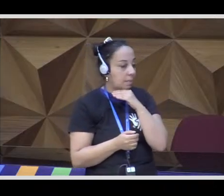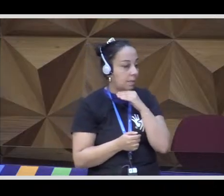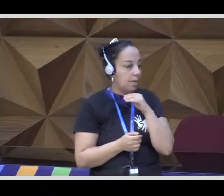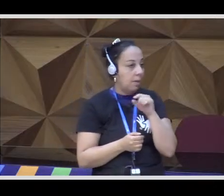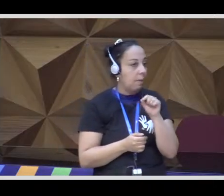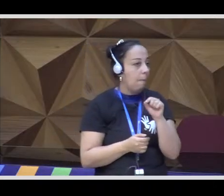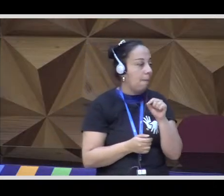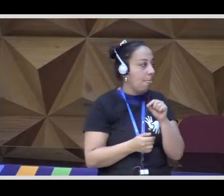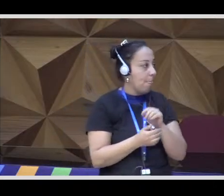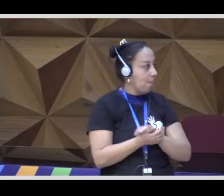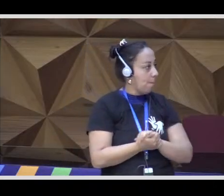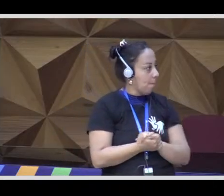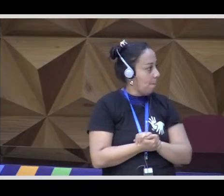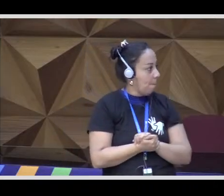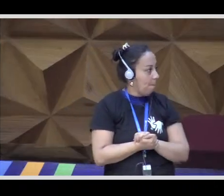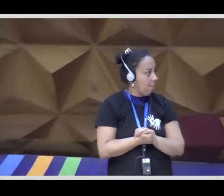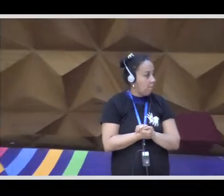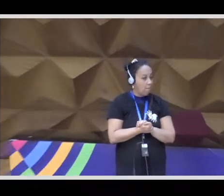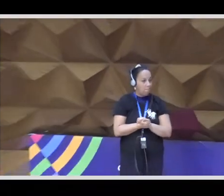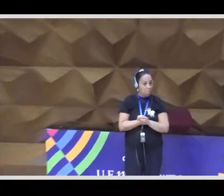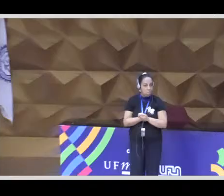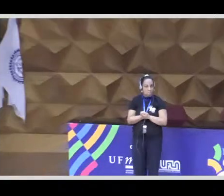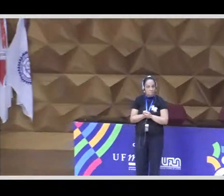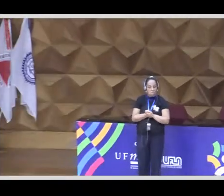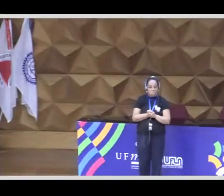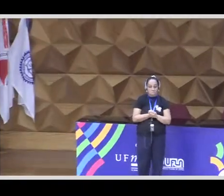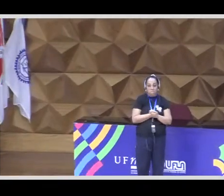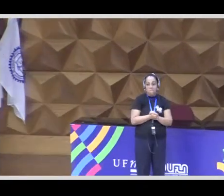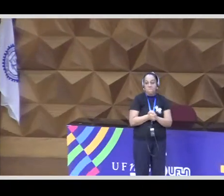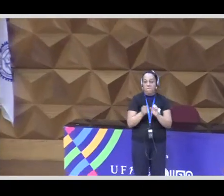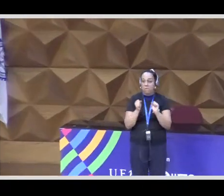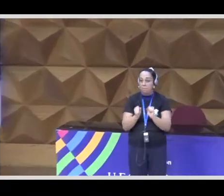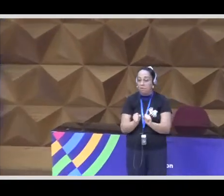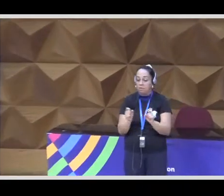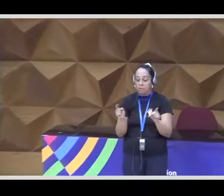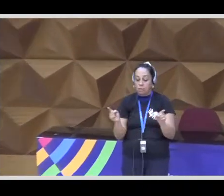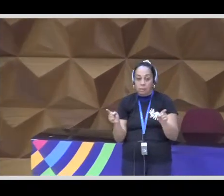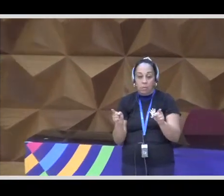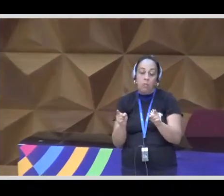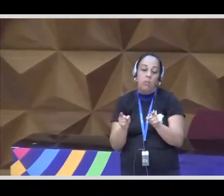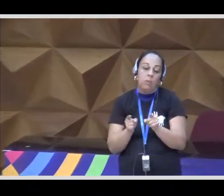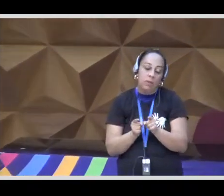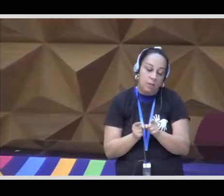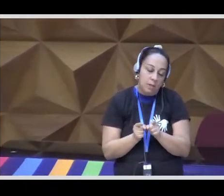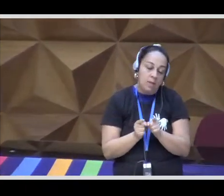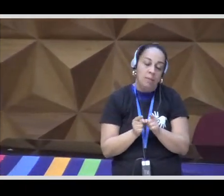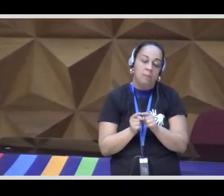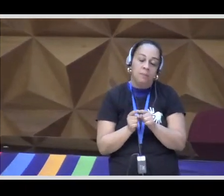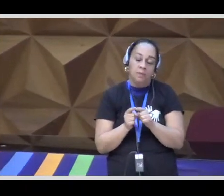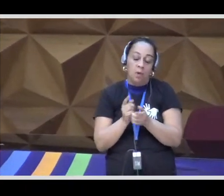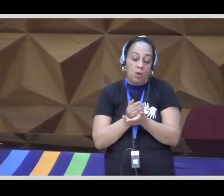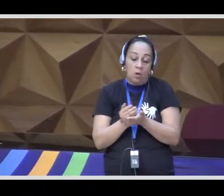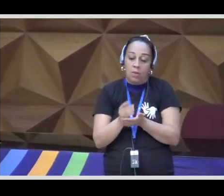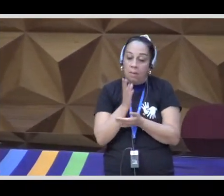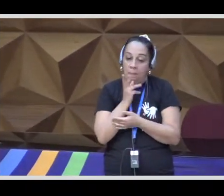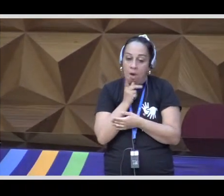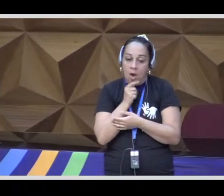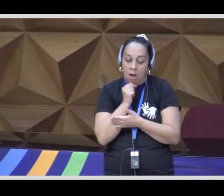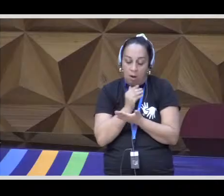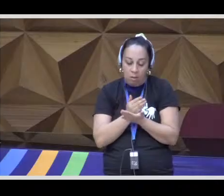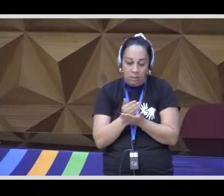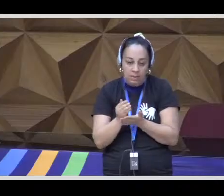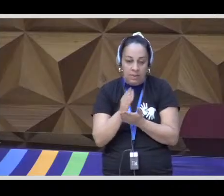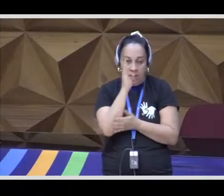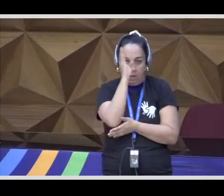we can slow the onset of the motion sickness so that it doesn't come so quickly. And